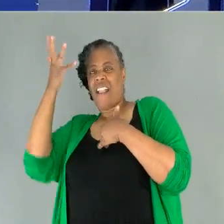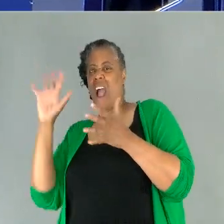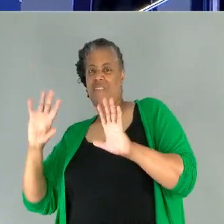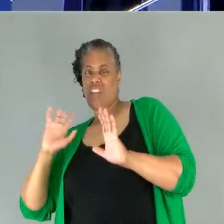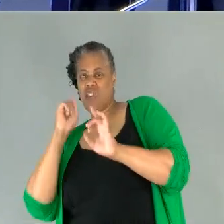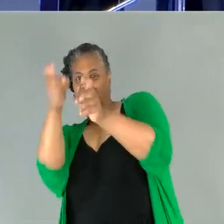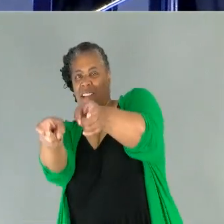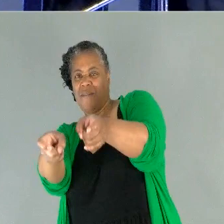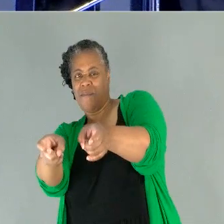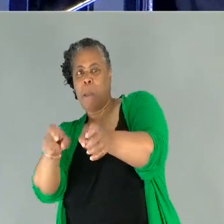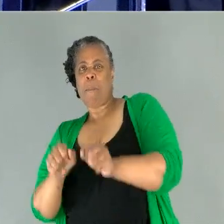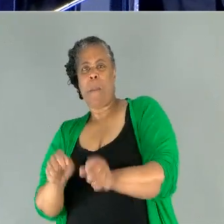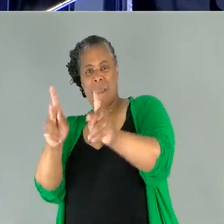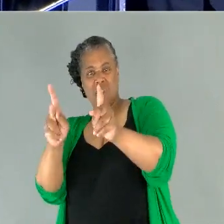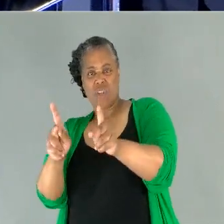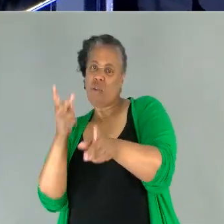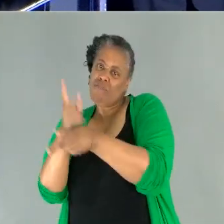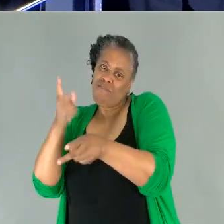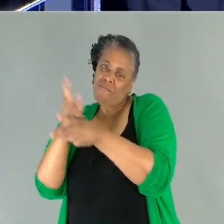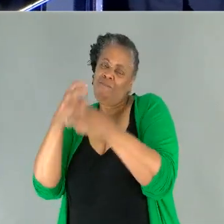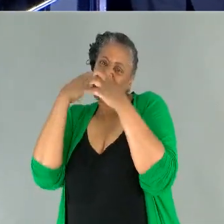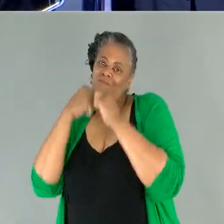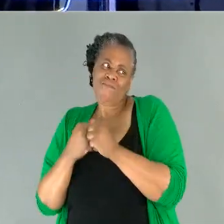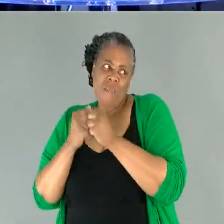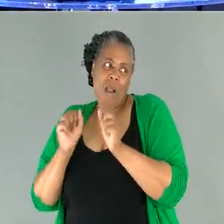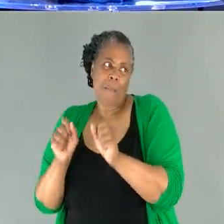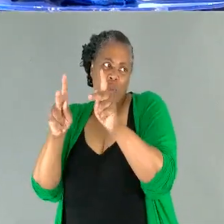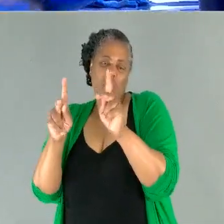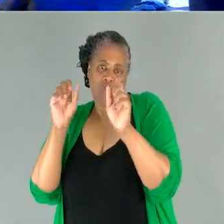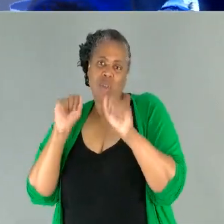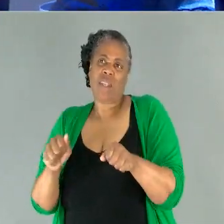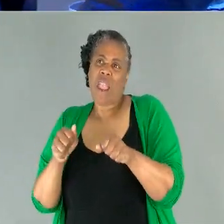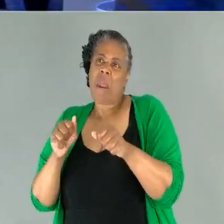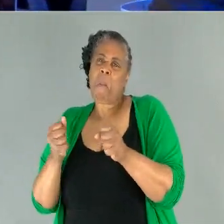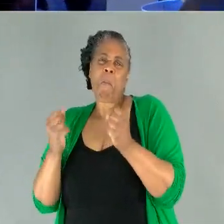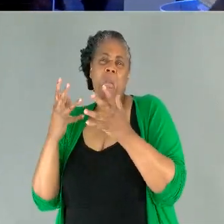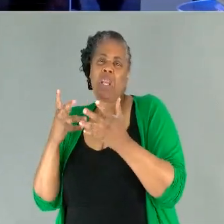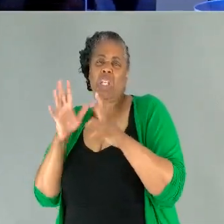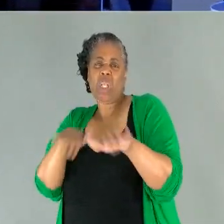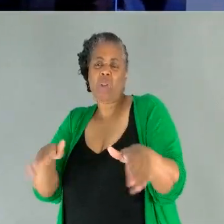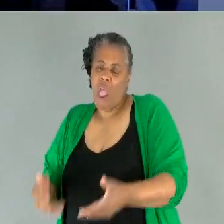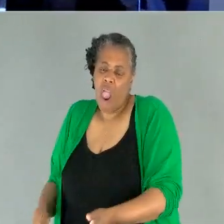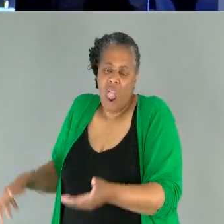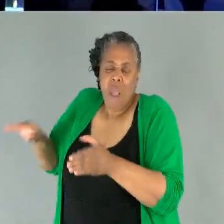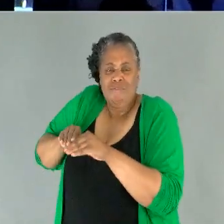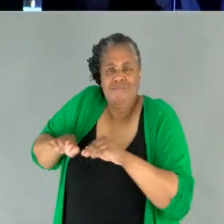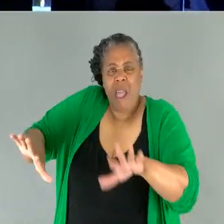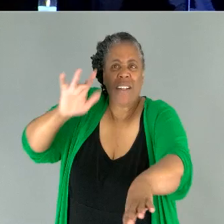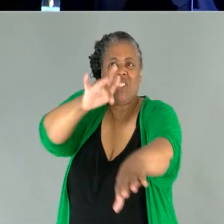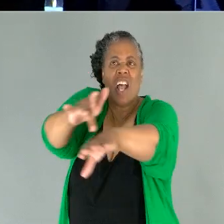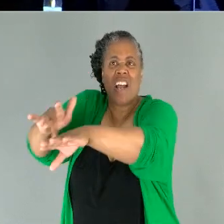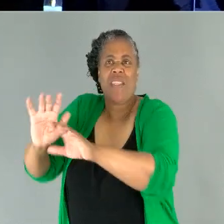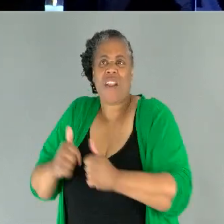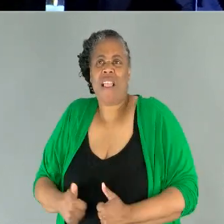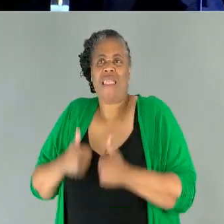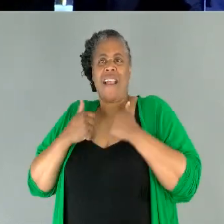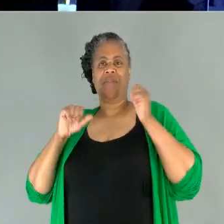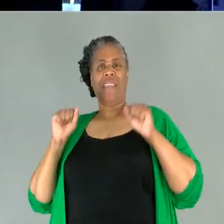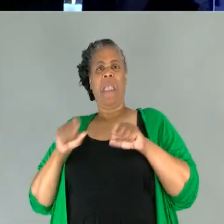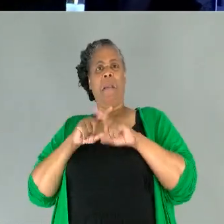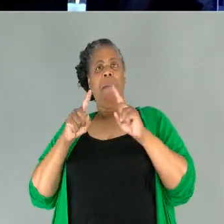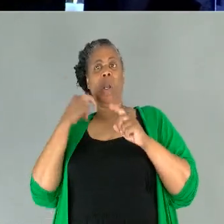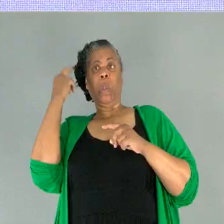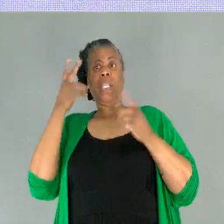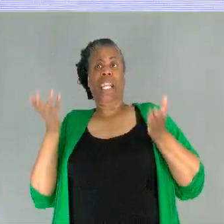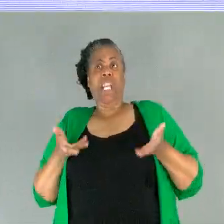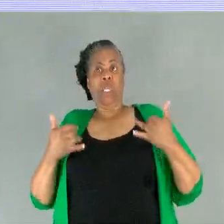you permission and the opportunity to pour into their lives. And the reason why you're still